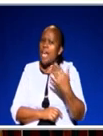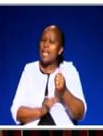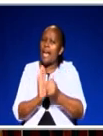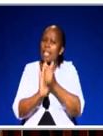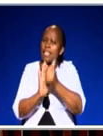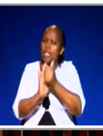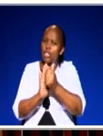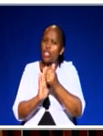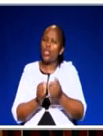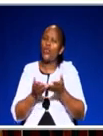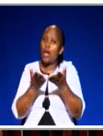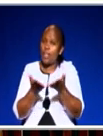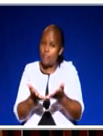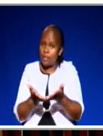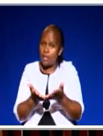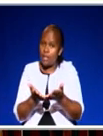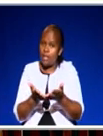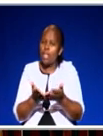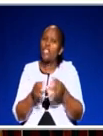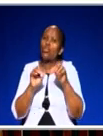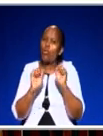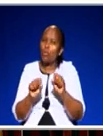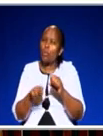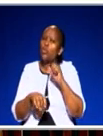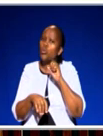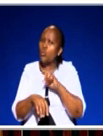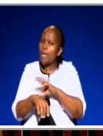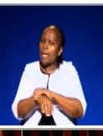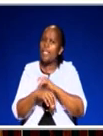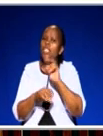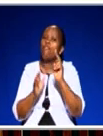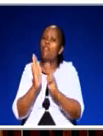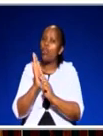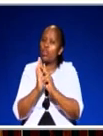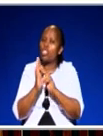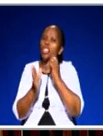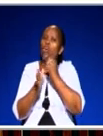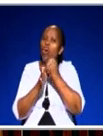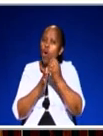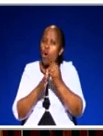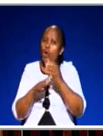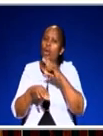given acceleration, you can be able to find velocity or